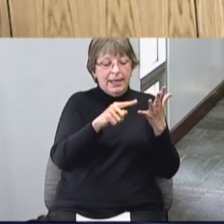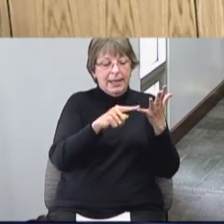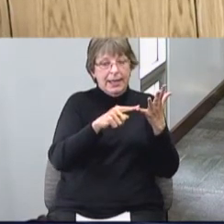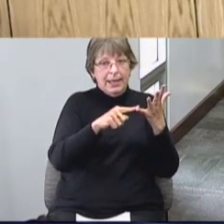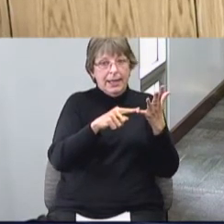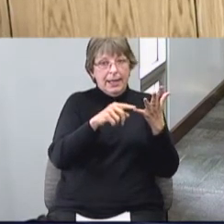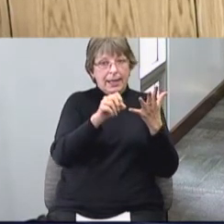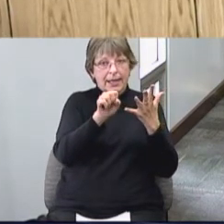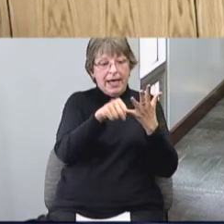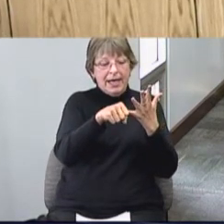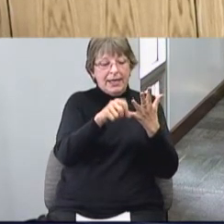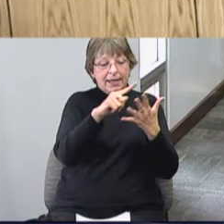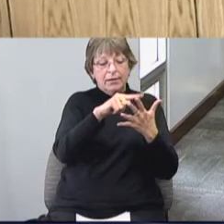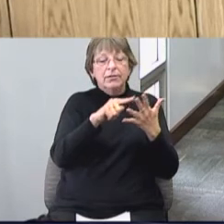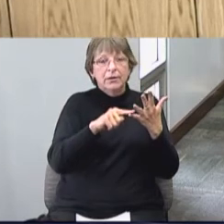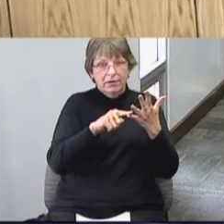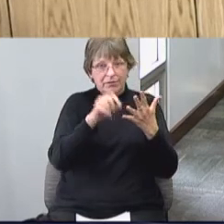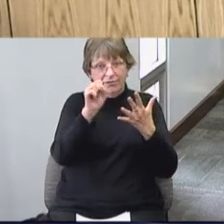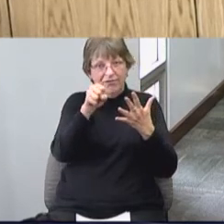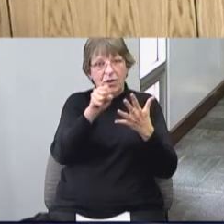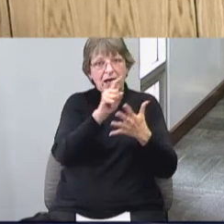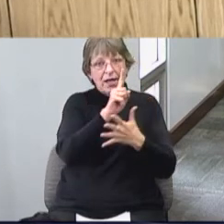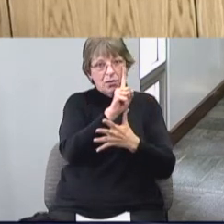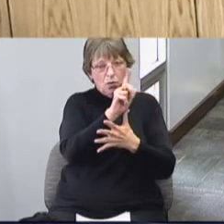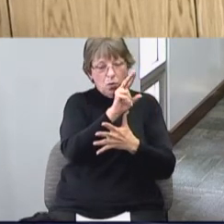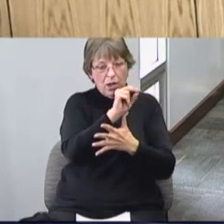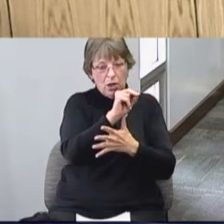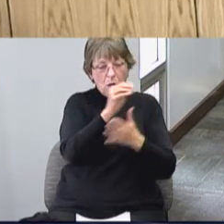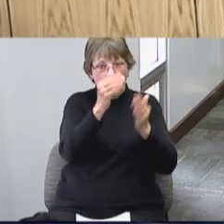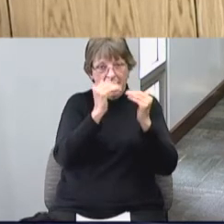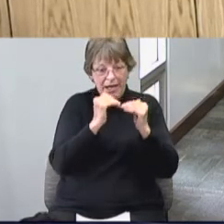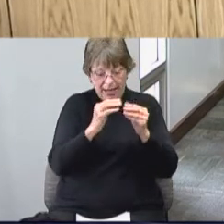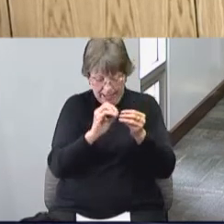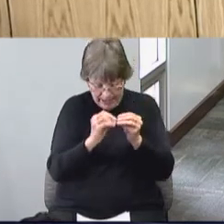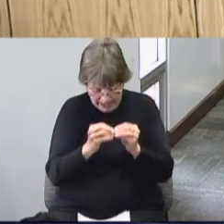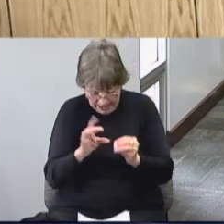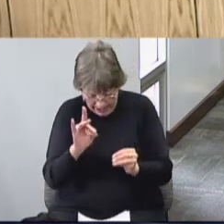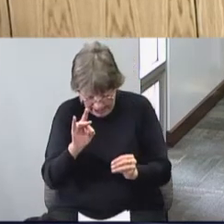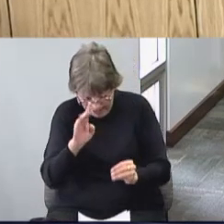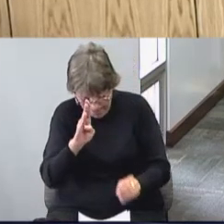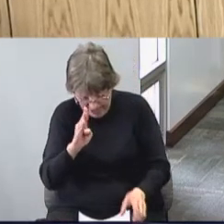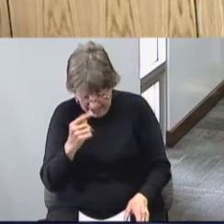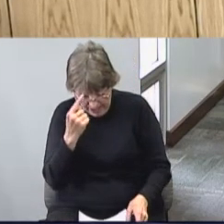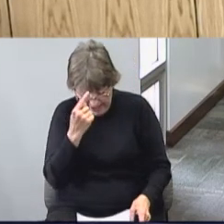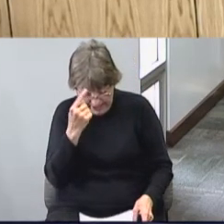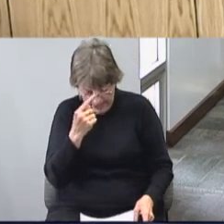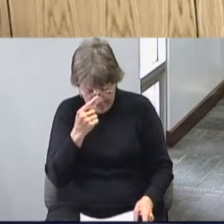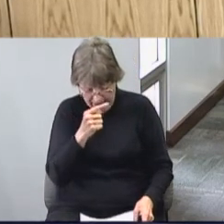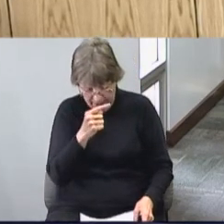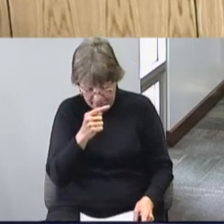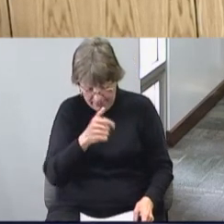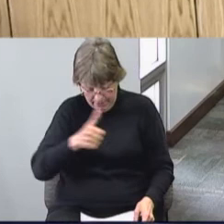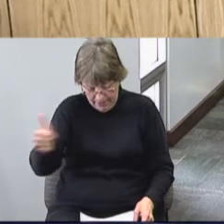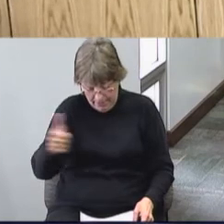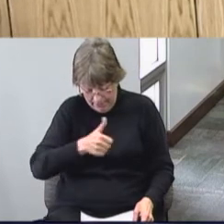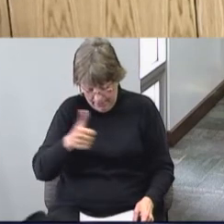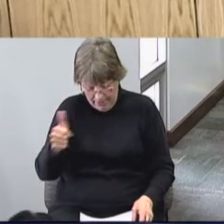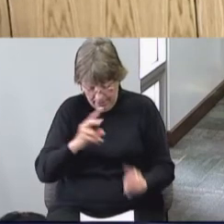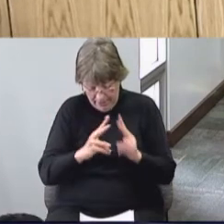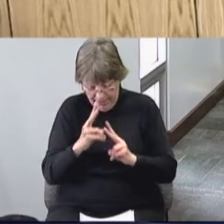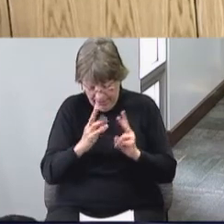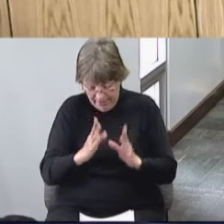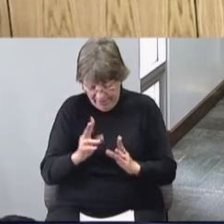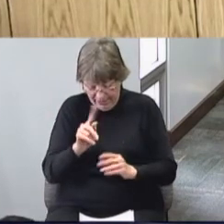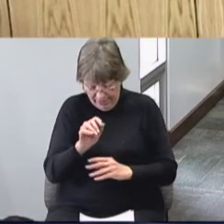de Carvalho. Yes. Next item, please. Item 8B, consider use of transient guest tax agreement for